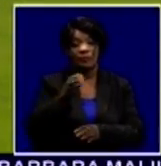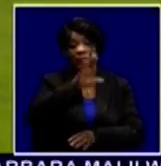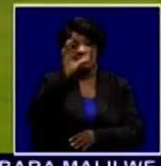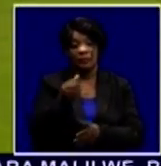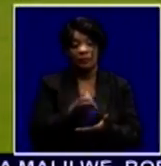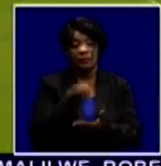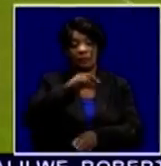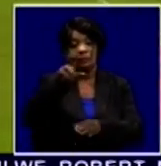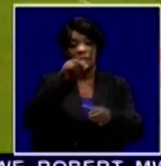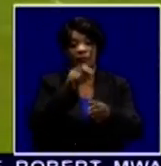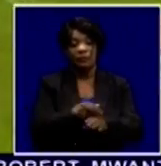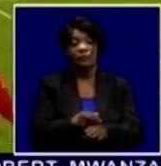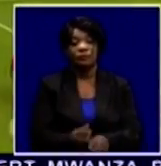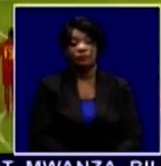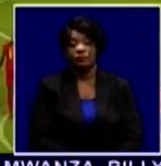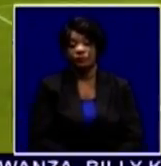Nations qualifier.